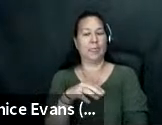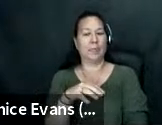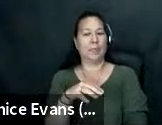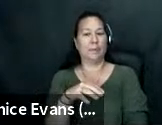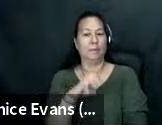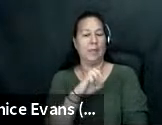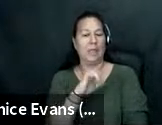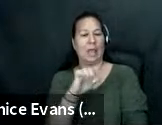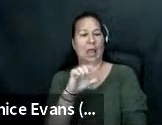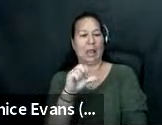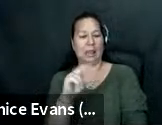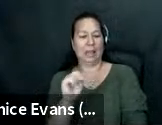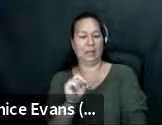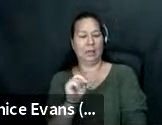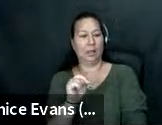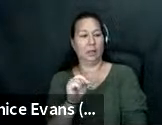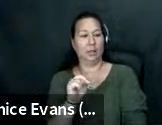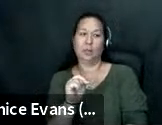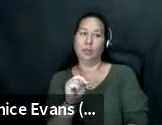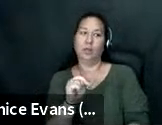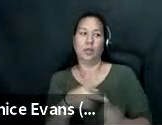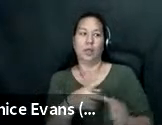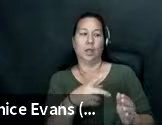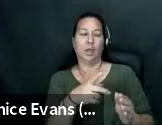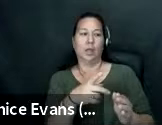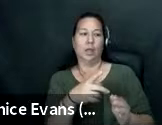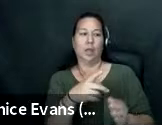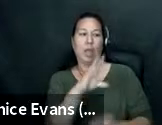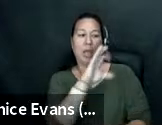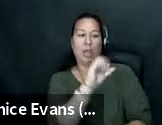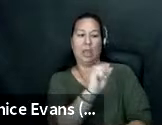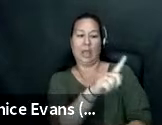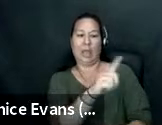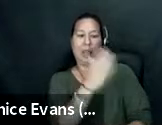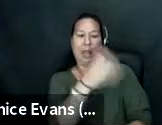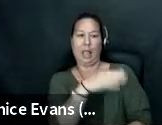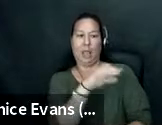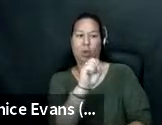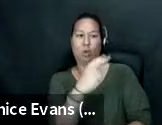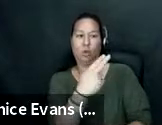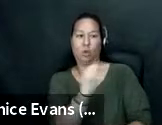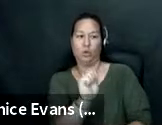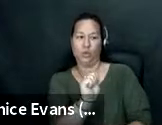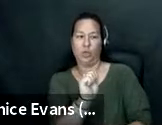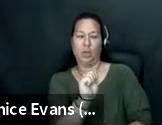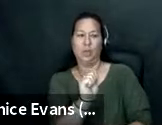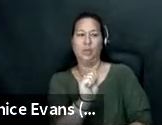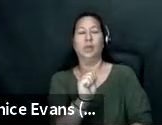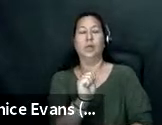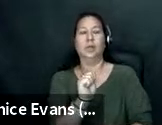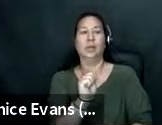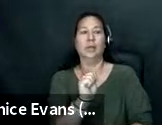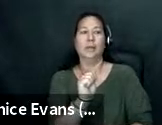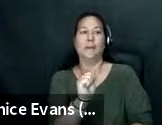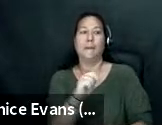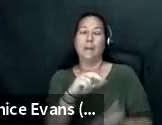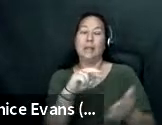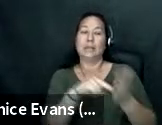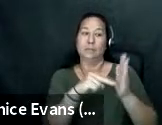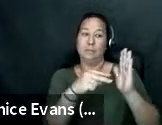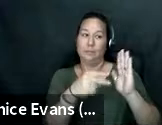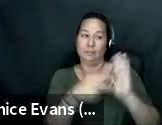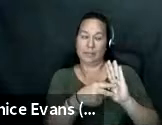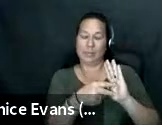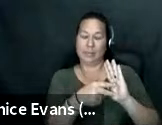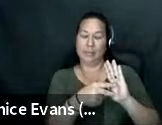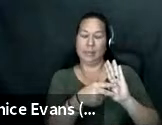per Cal OSHA, an employer is required to provide unvaccinated employees a